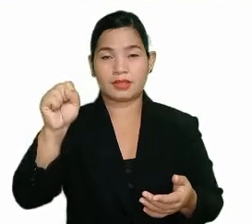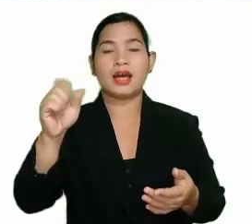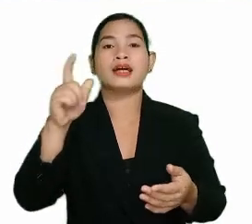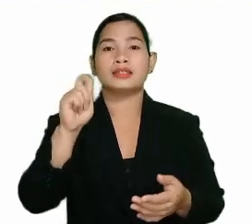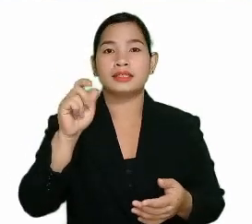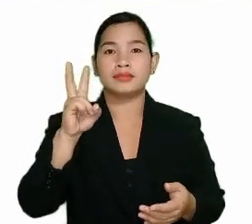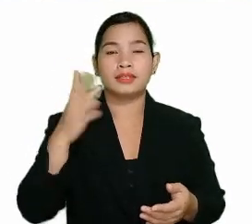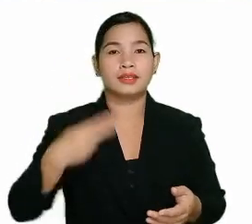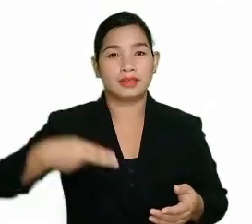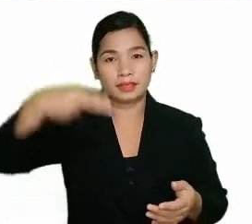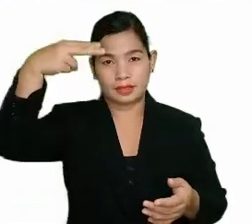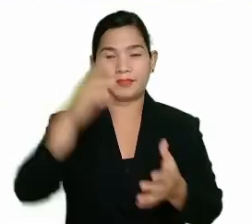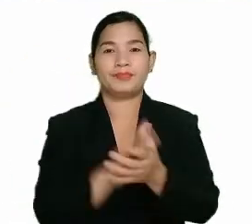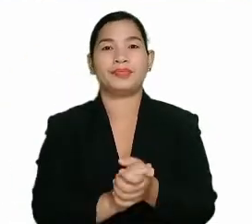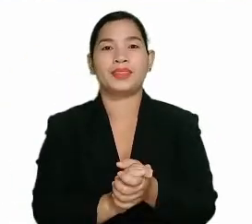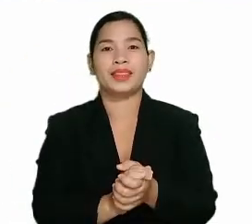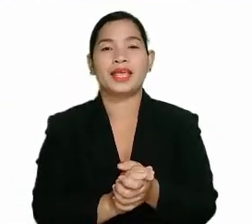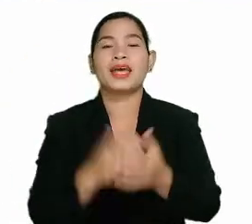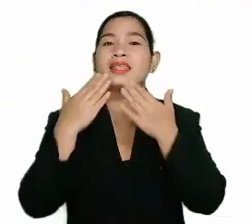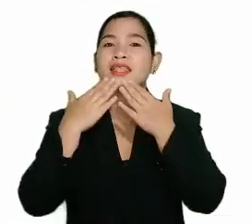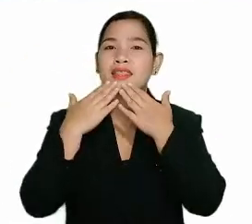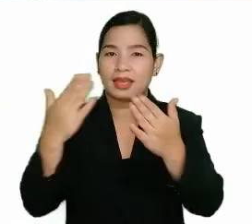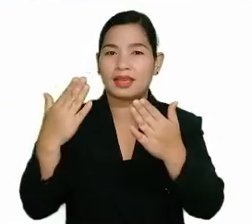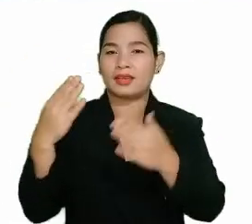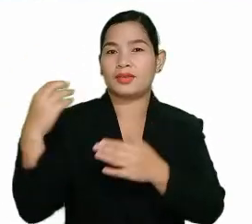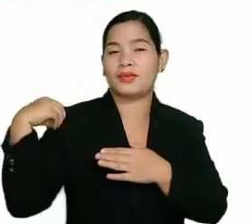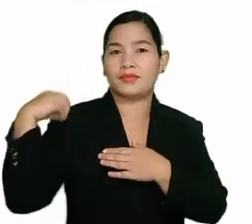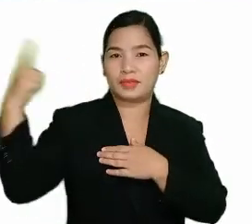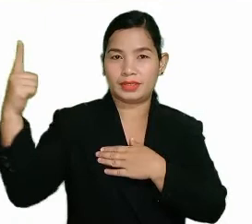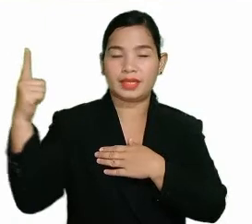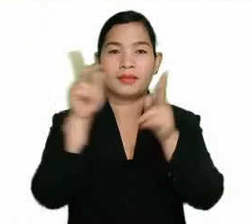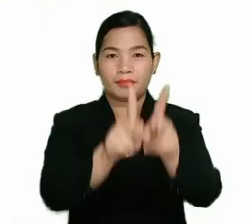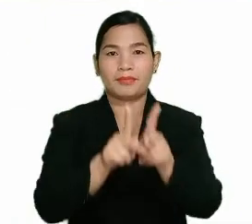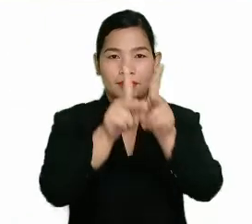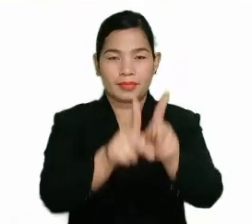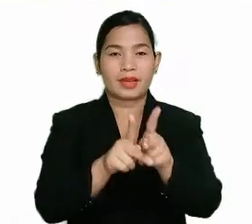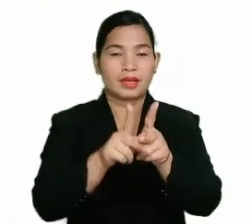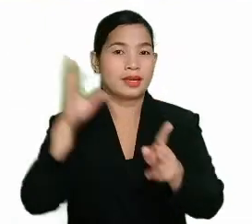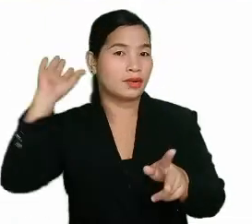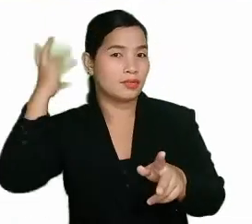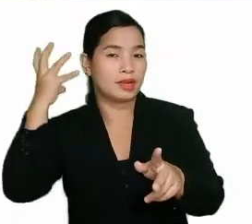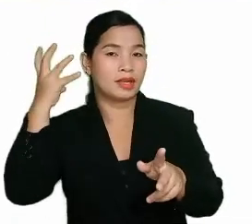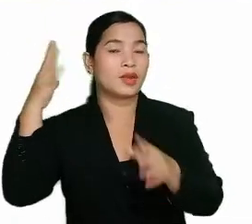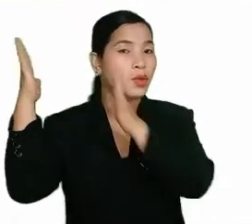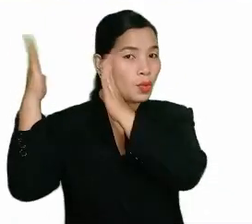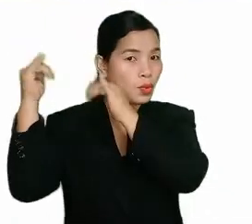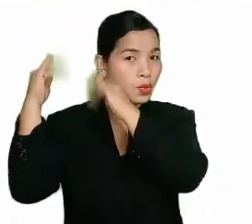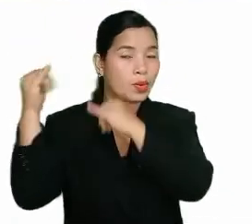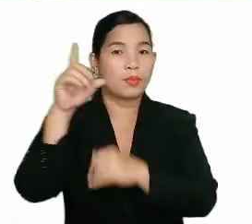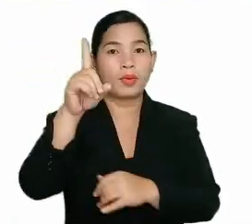School's TVBI. We would like to thank our official radio partner, Hope